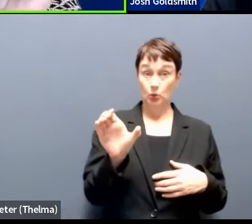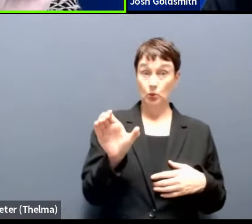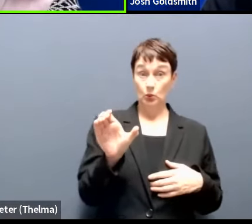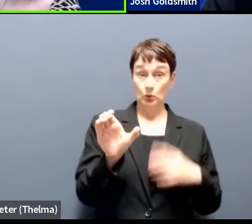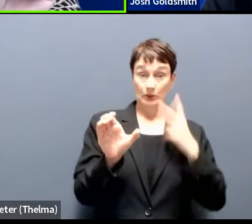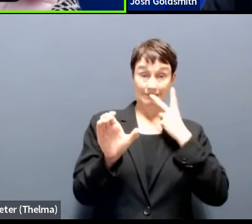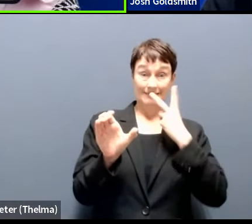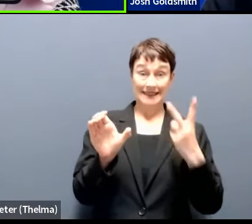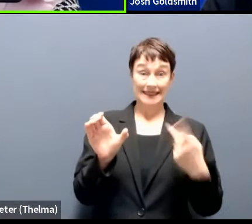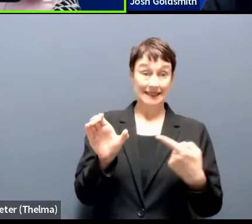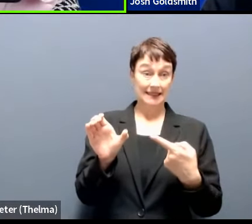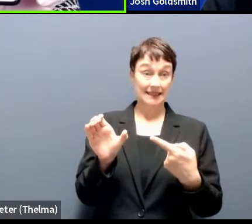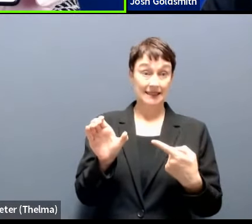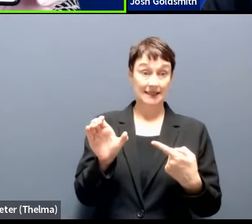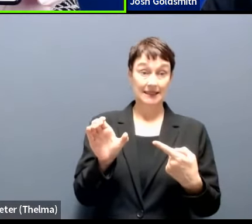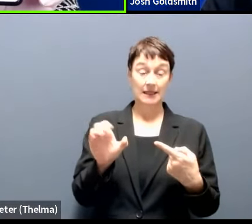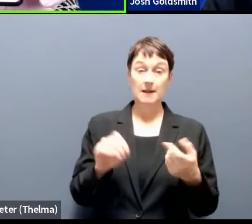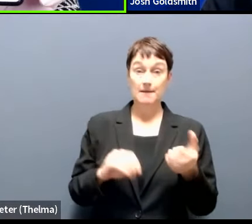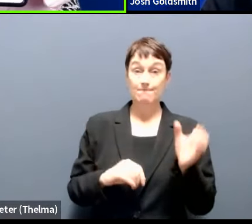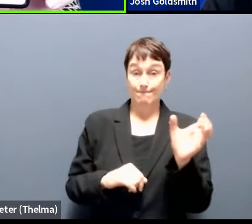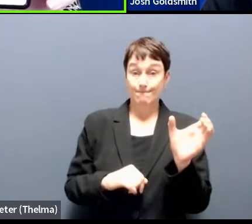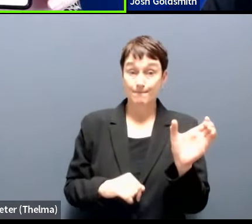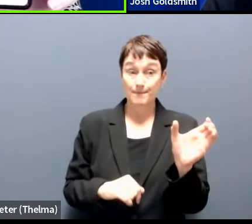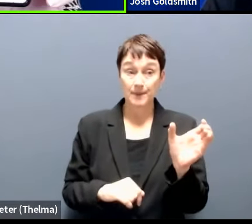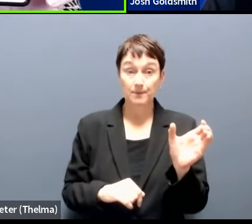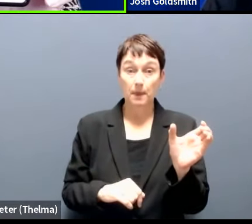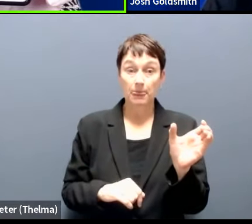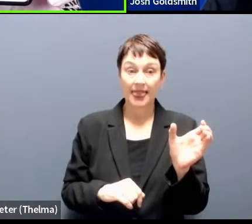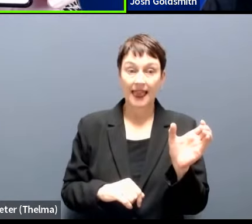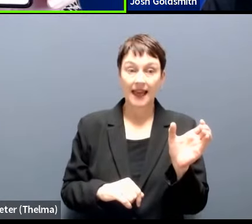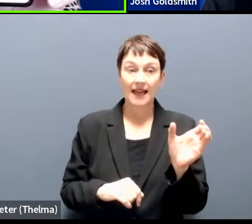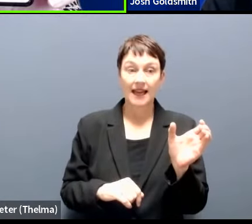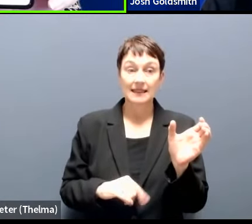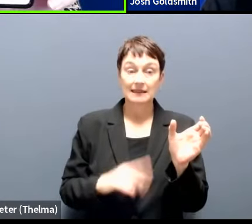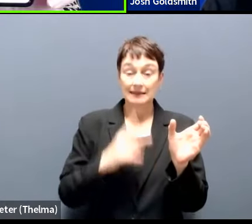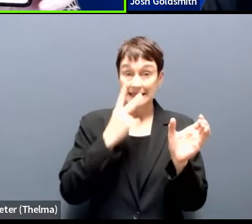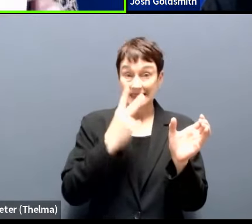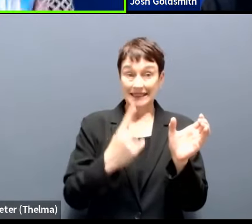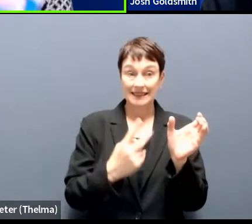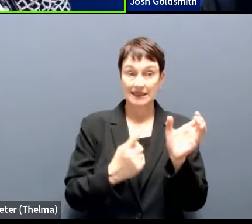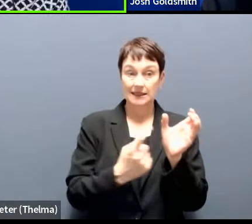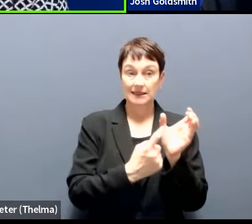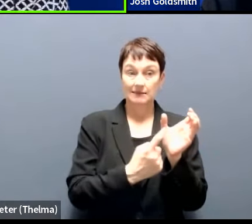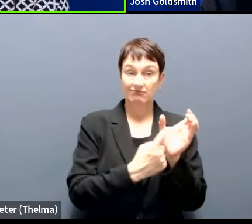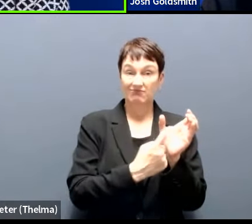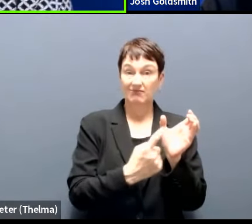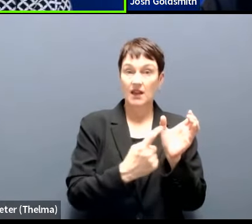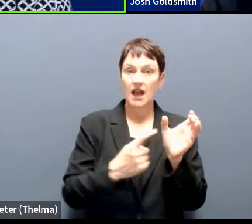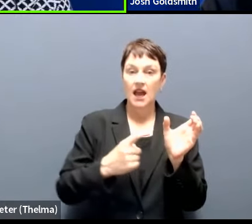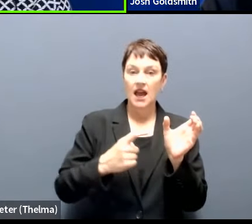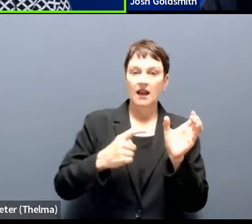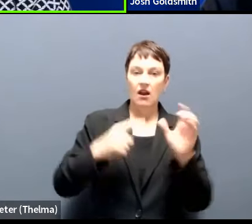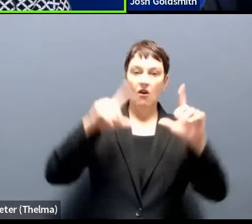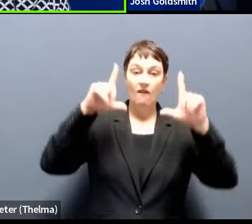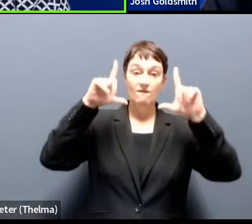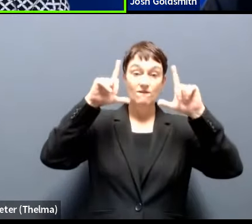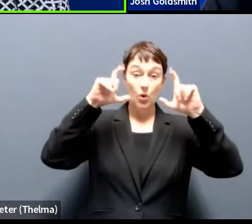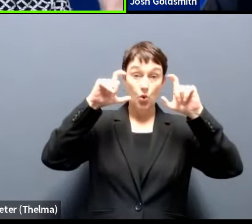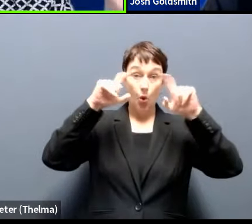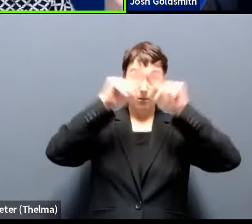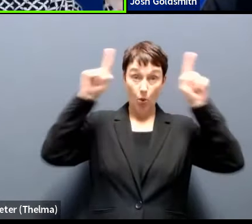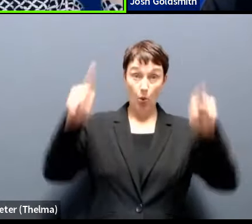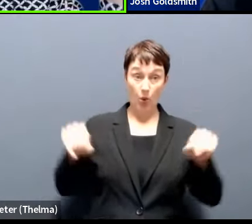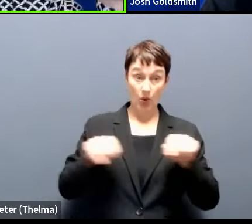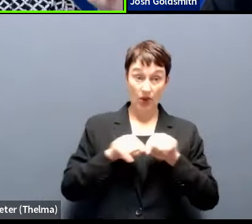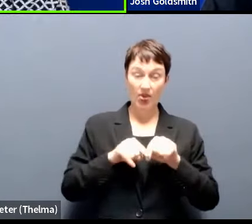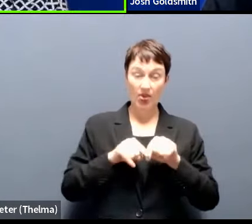you click on the, or you get to the photo booth, it looks like that. You can click on the community, you will